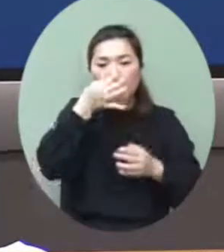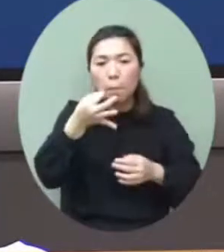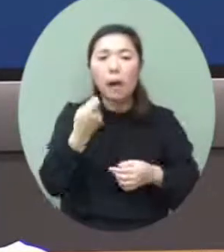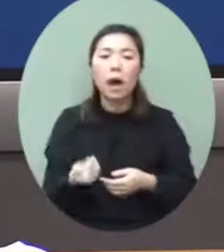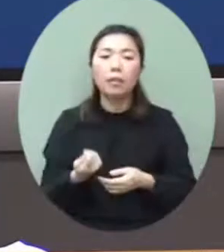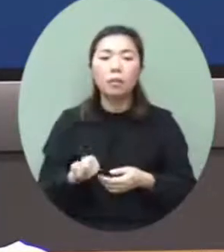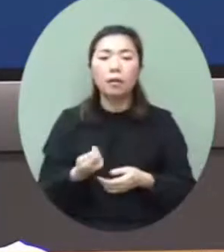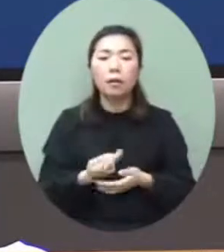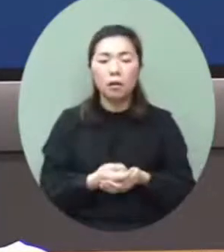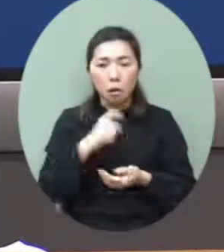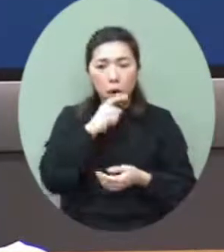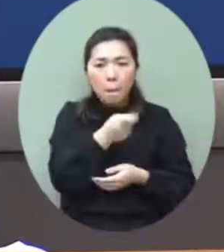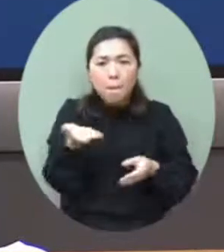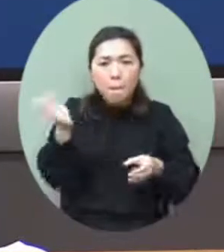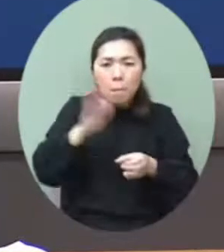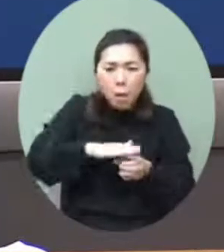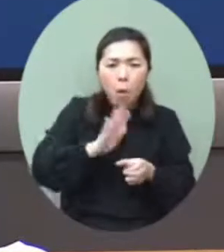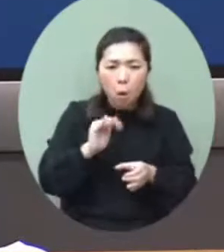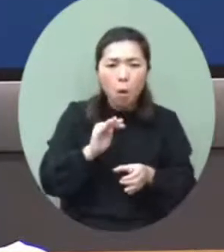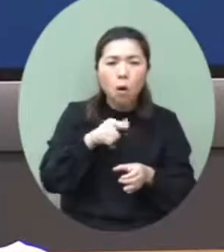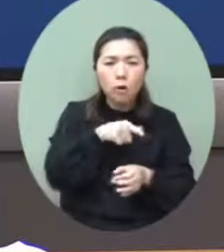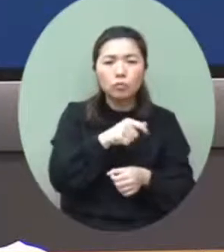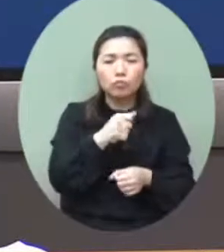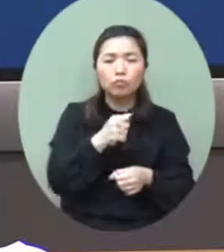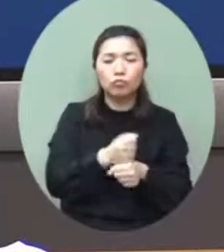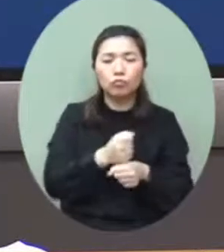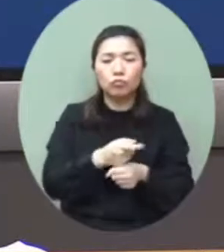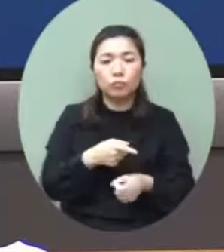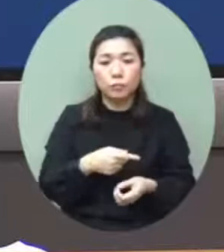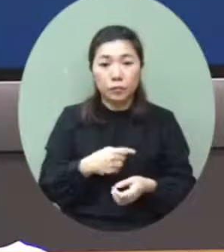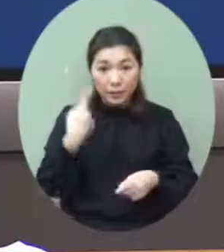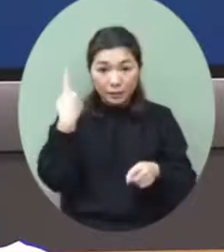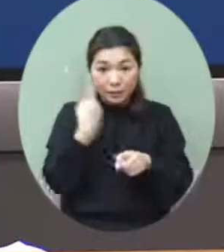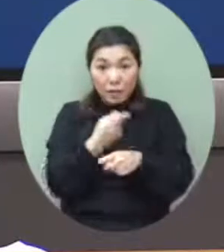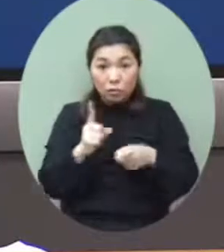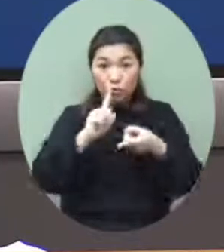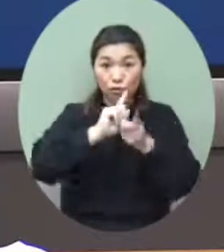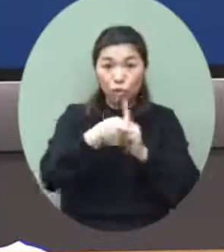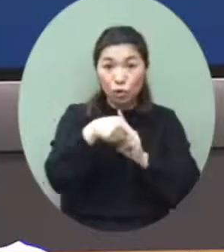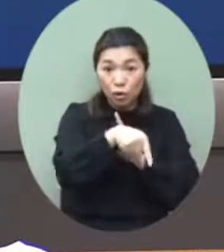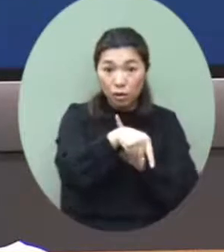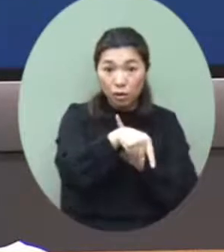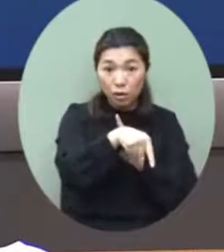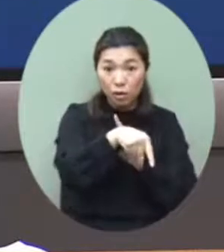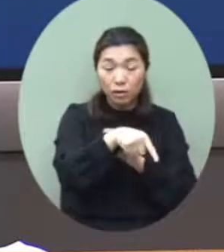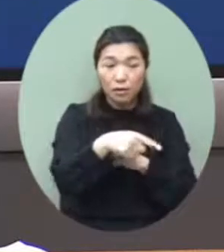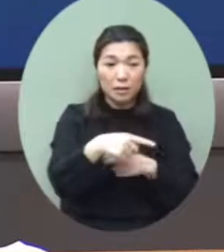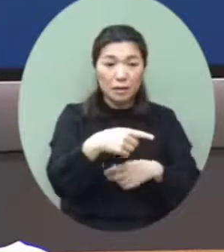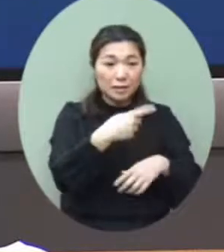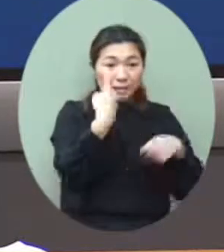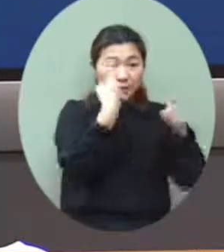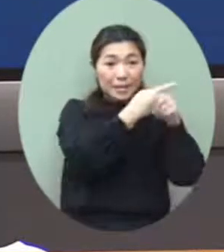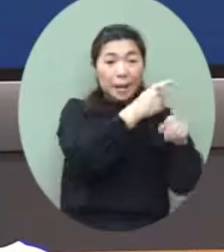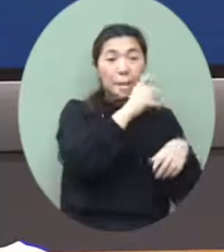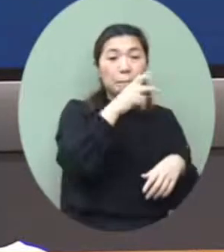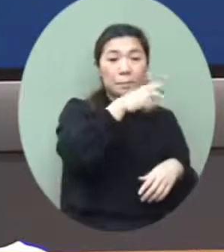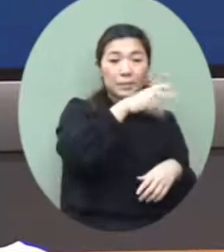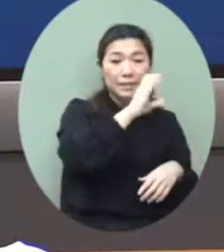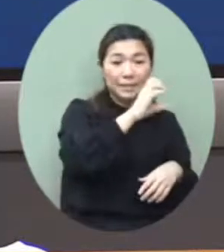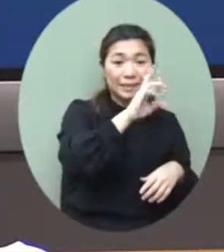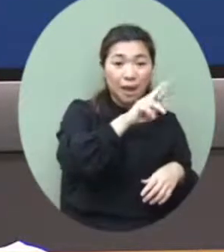self-administered RAT for yourselves, and it can be used as a supplementary tool. It cannot